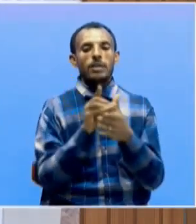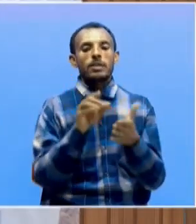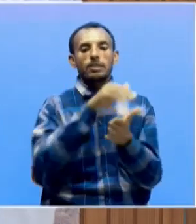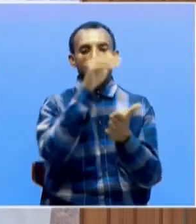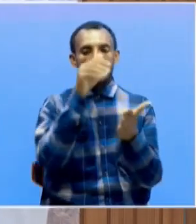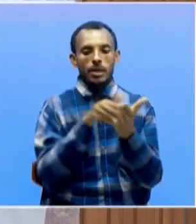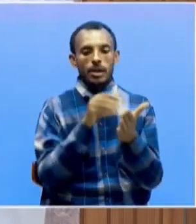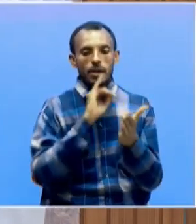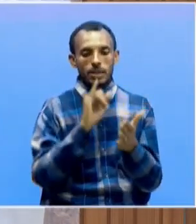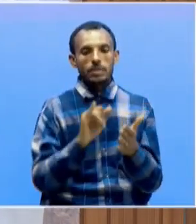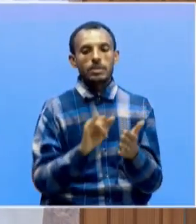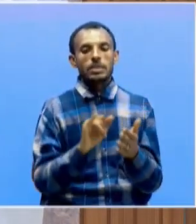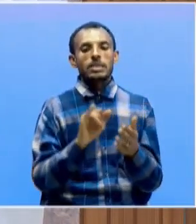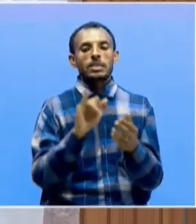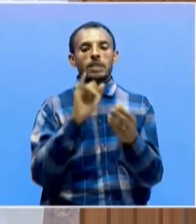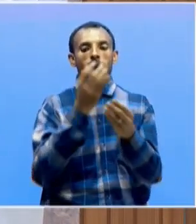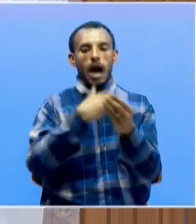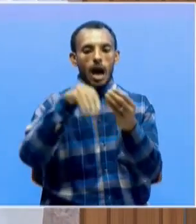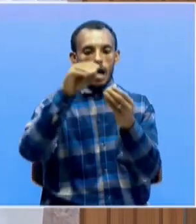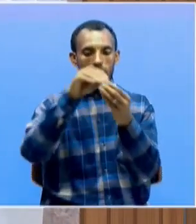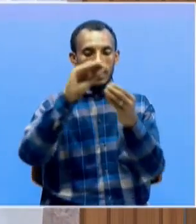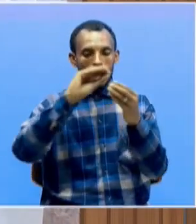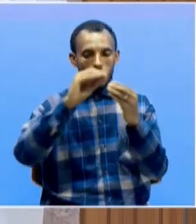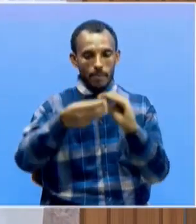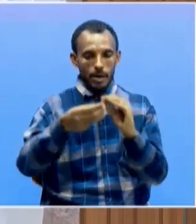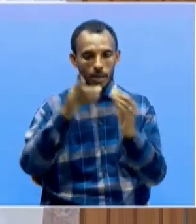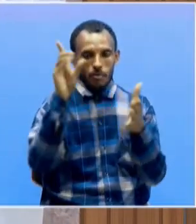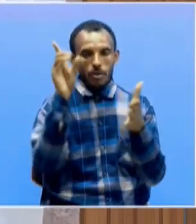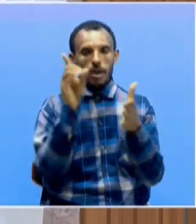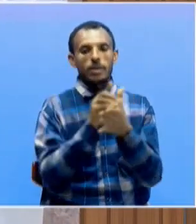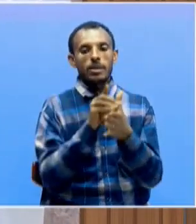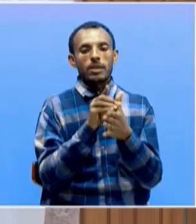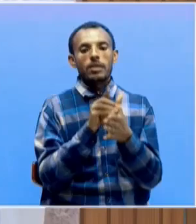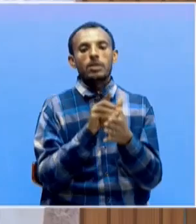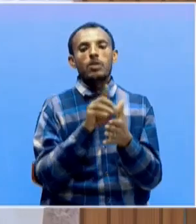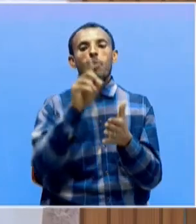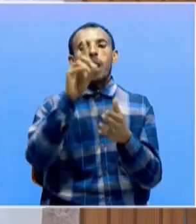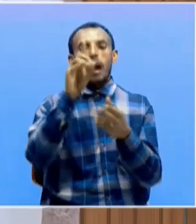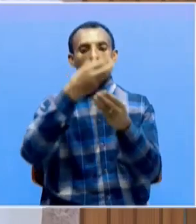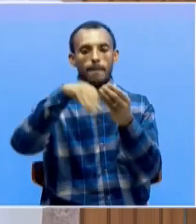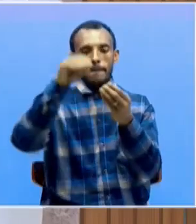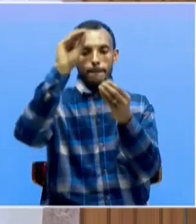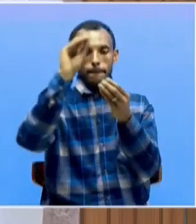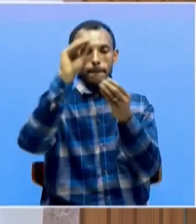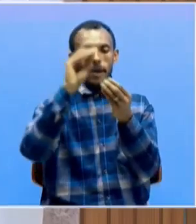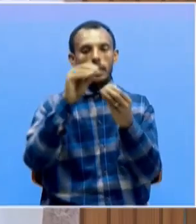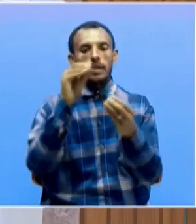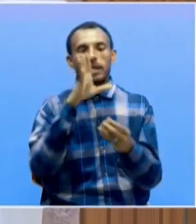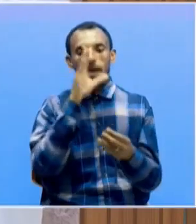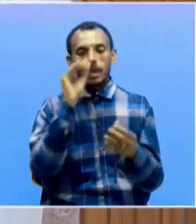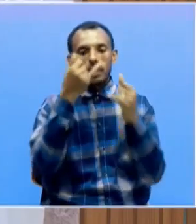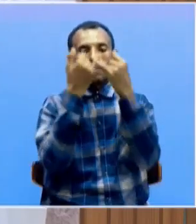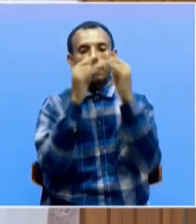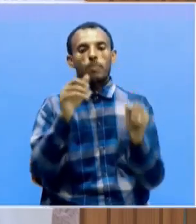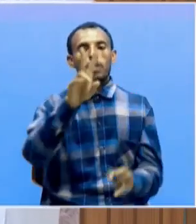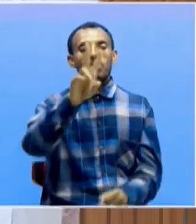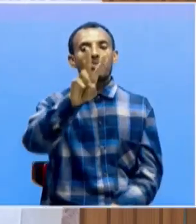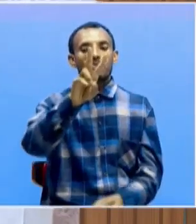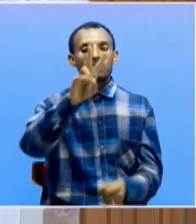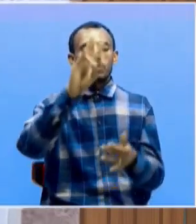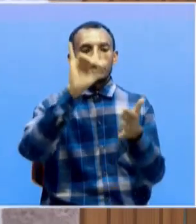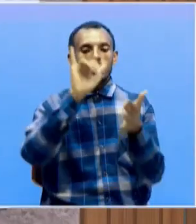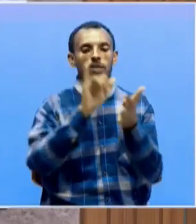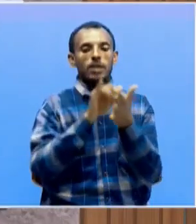be simply you add the number of data sets, you add 1 on the number of data sets and divide by 2. That gives